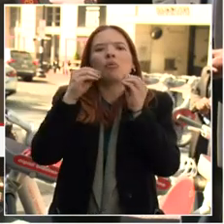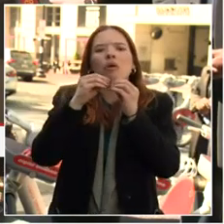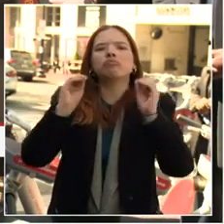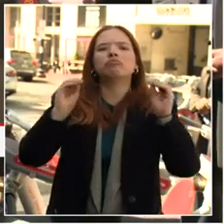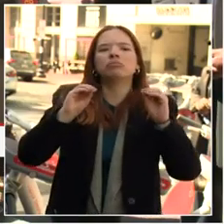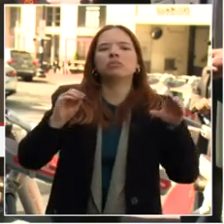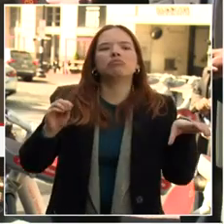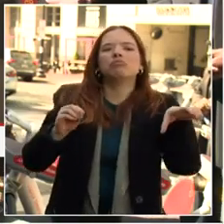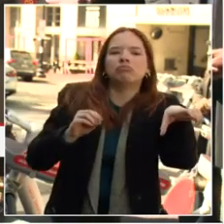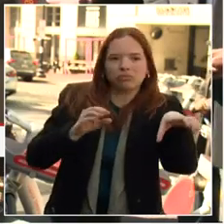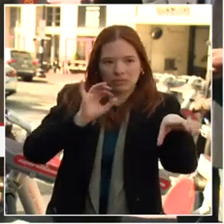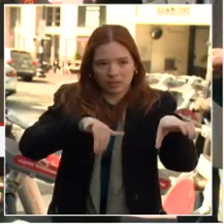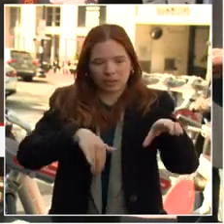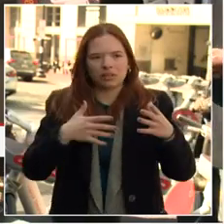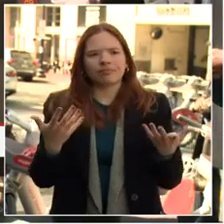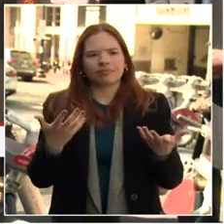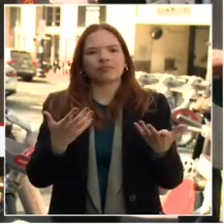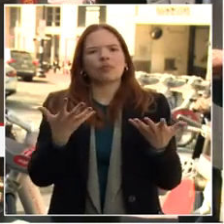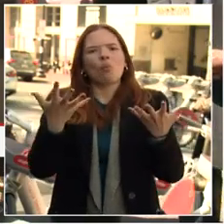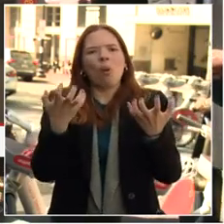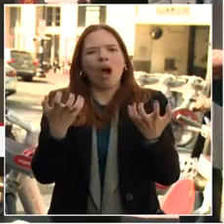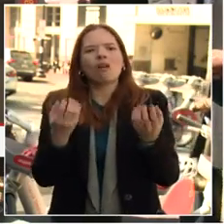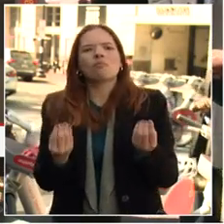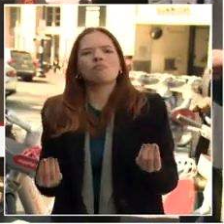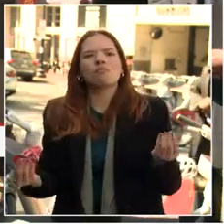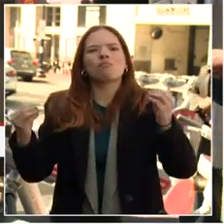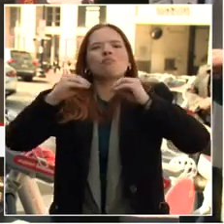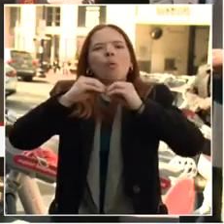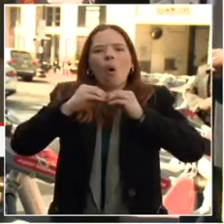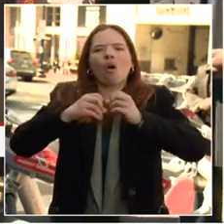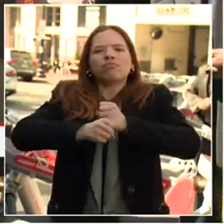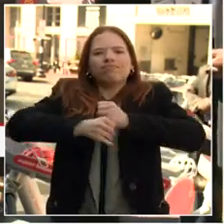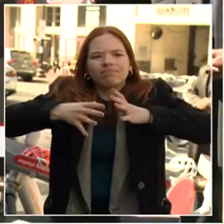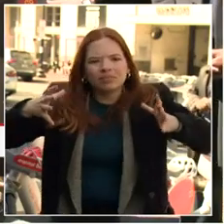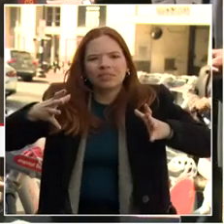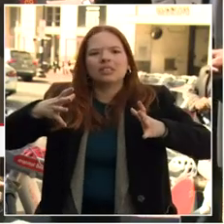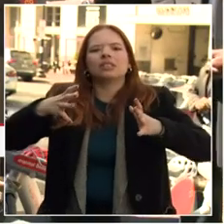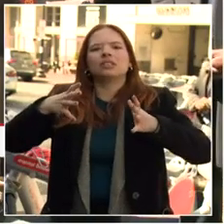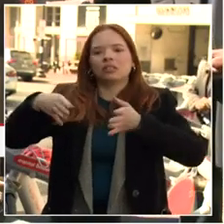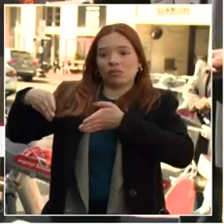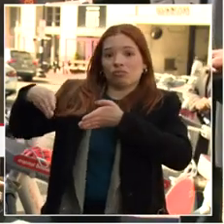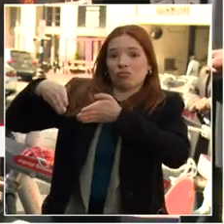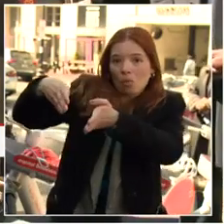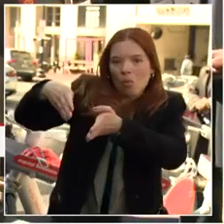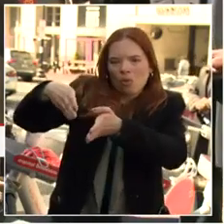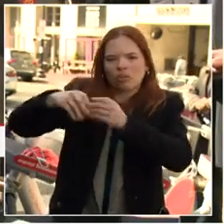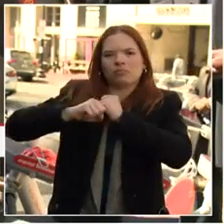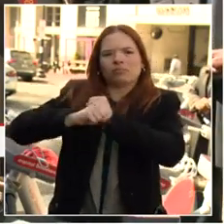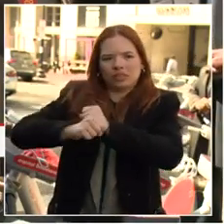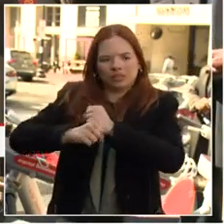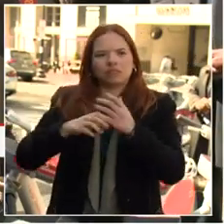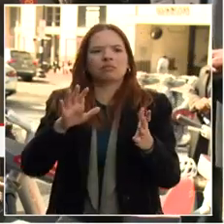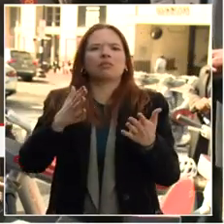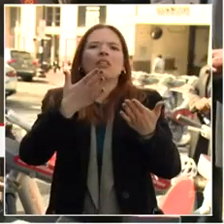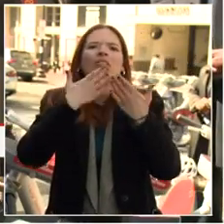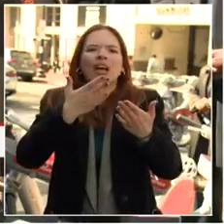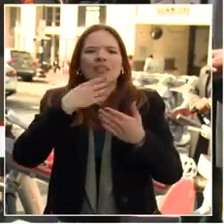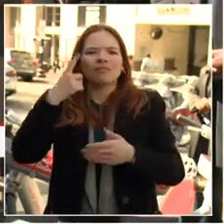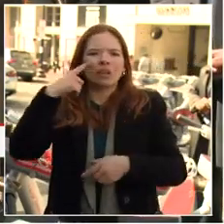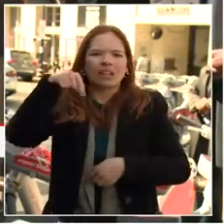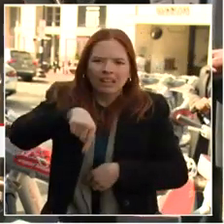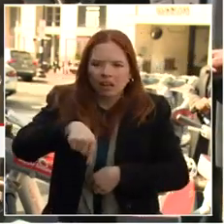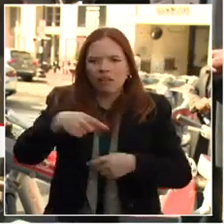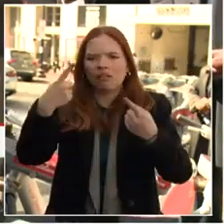to thank our active transportation branch, as they have been a big part of ensuring that we make these projects a reality. The projects